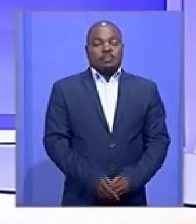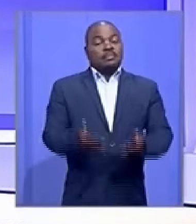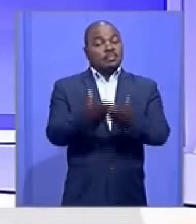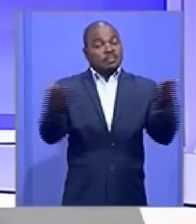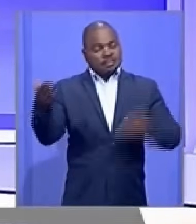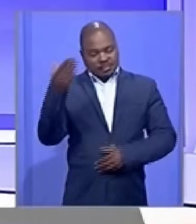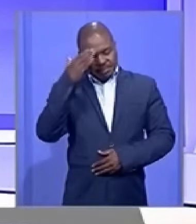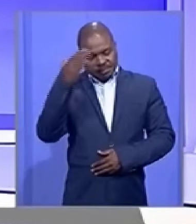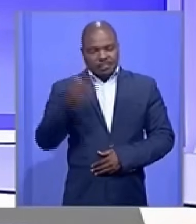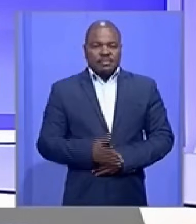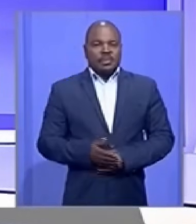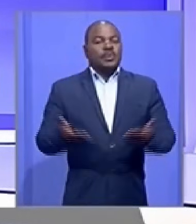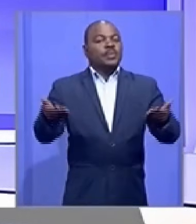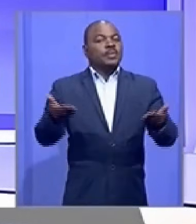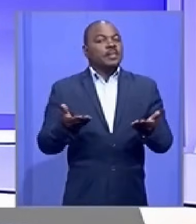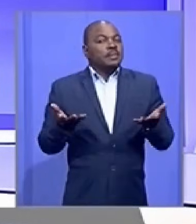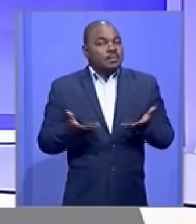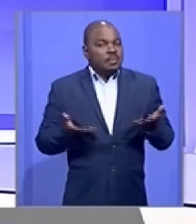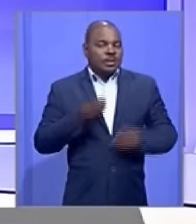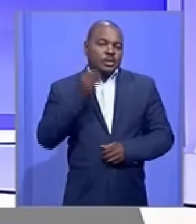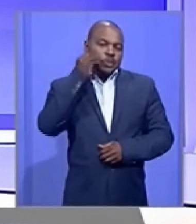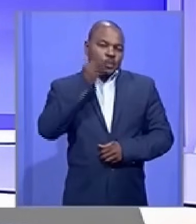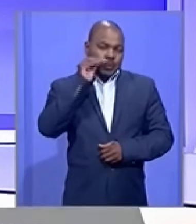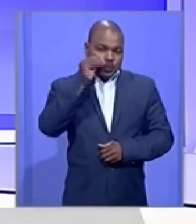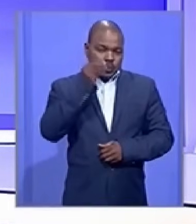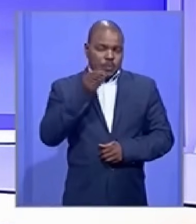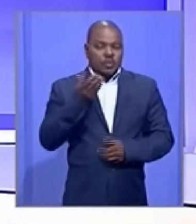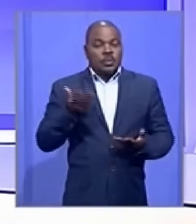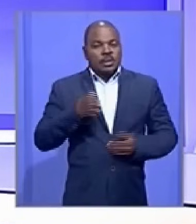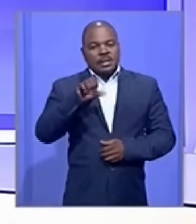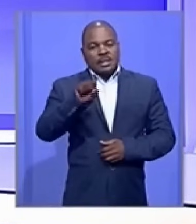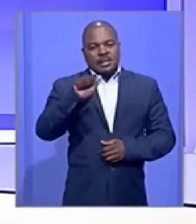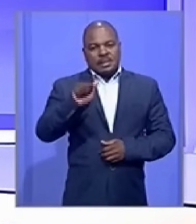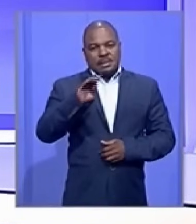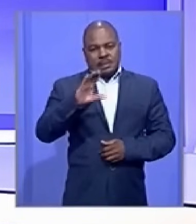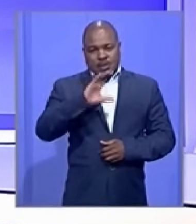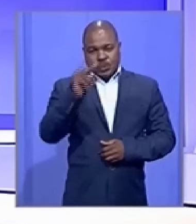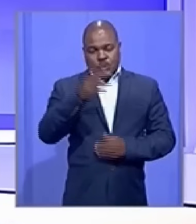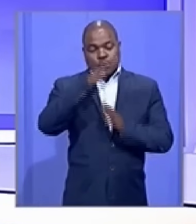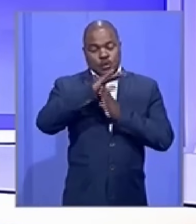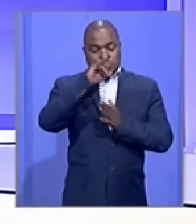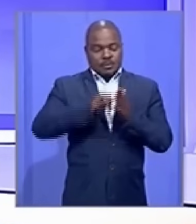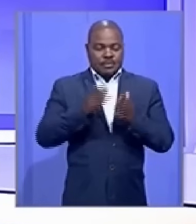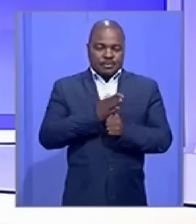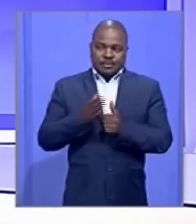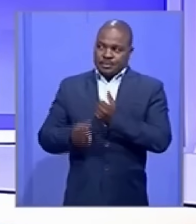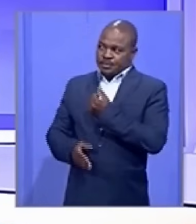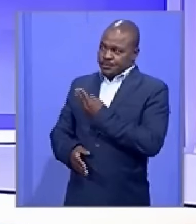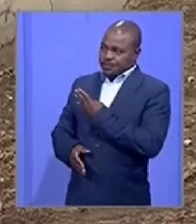Dumelang baheso la moetlo kgasong ena ya ditaba tsa Sesotho ho SABC 2 empa ha re qale ka dihlooho tsa tsona.